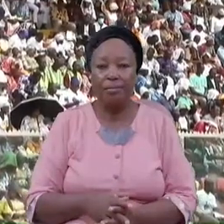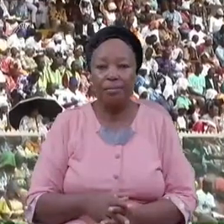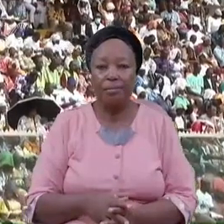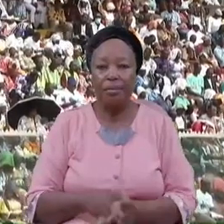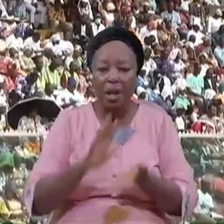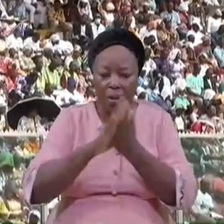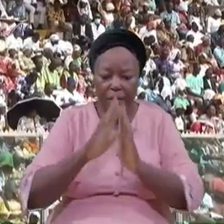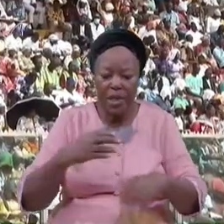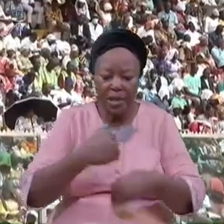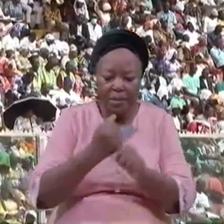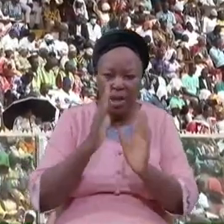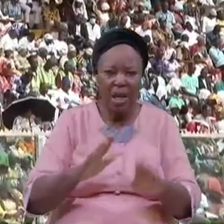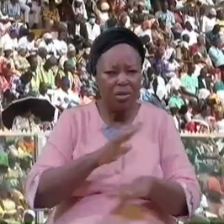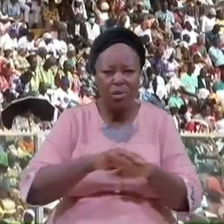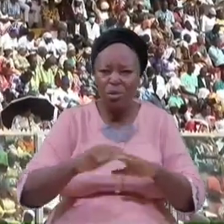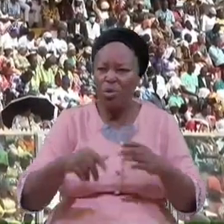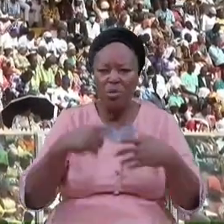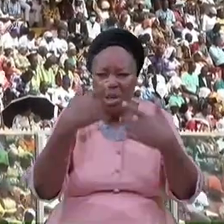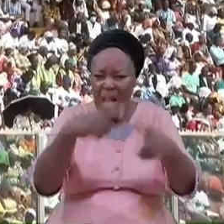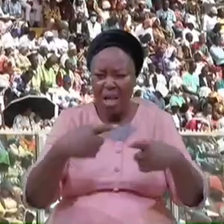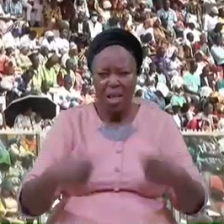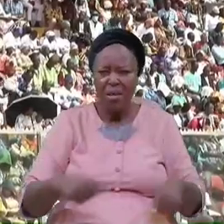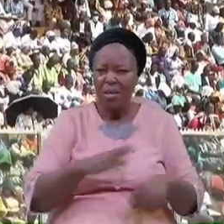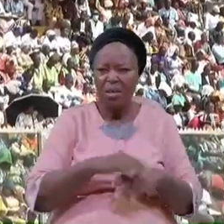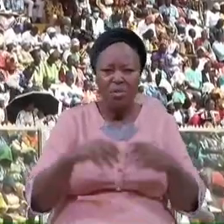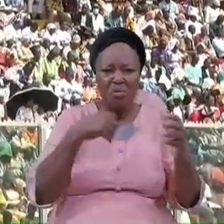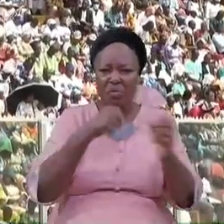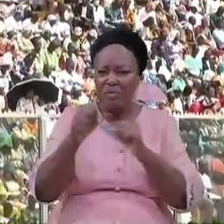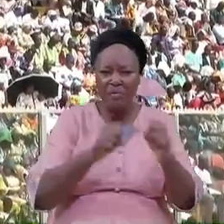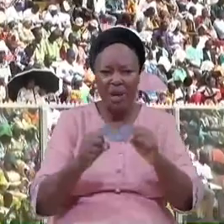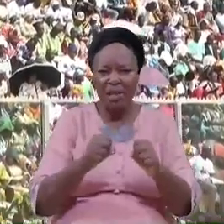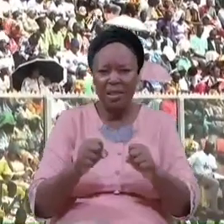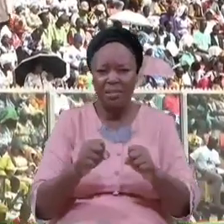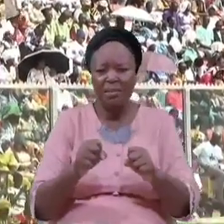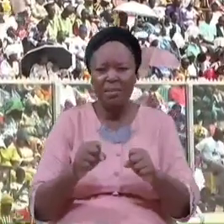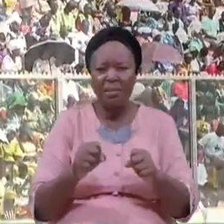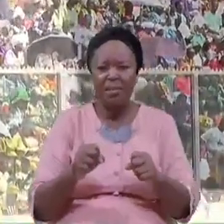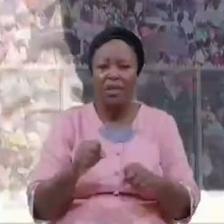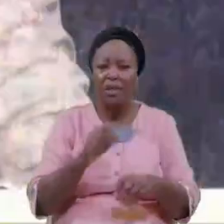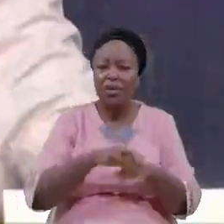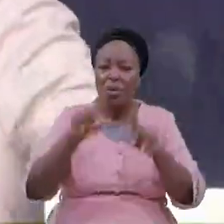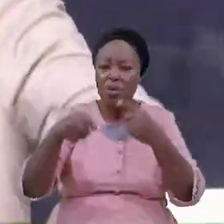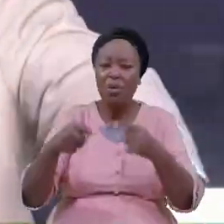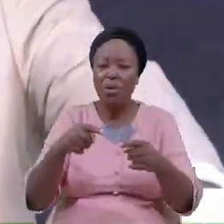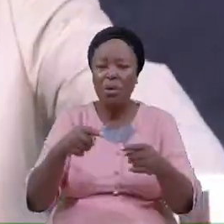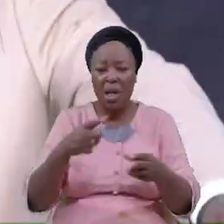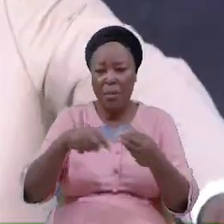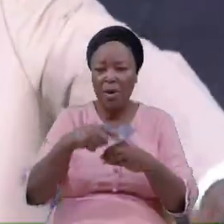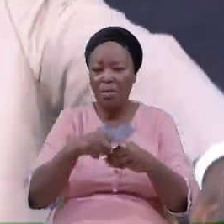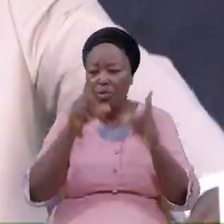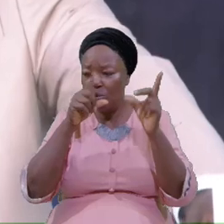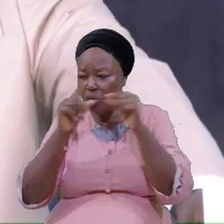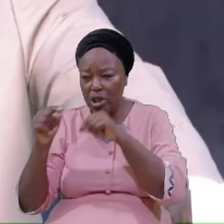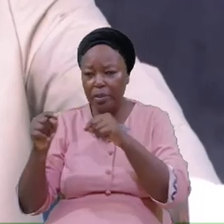Peacemakers don't criticize. Les artisans de la paix ne critiquent pas. Other people. Ne déambule pas